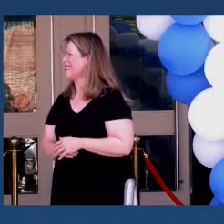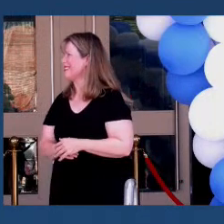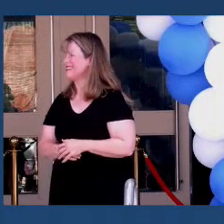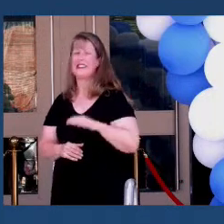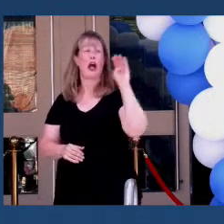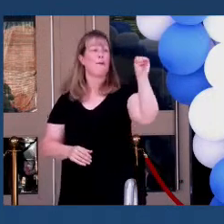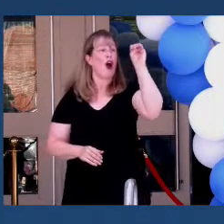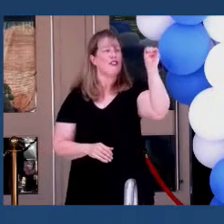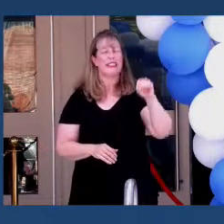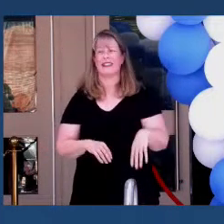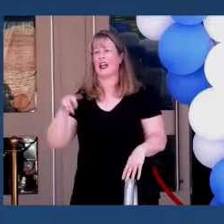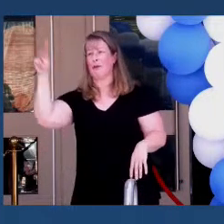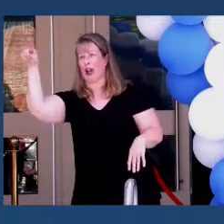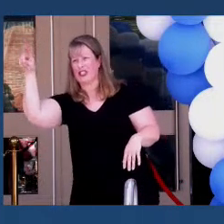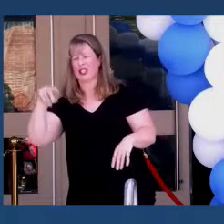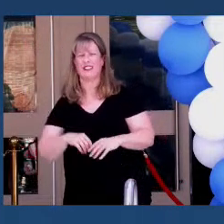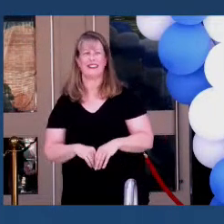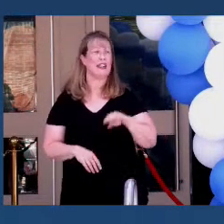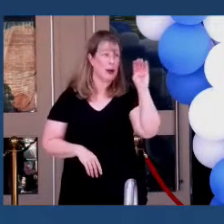Maurice!